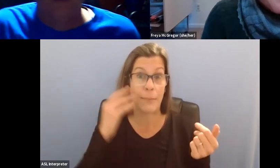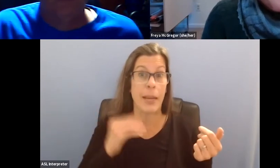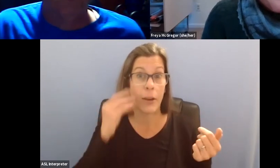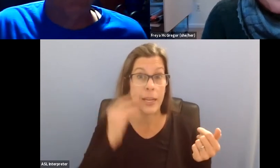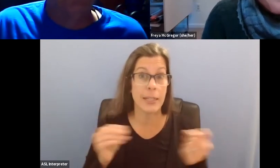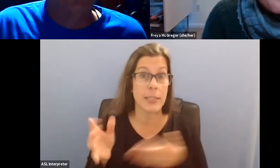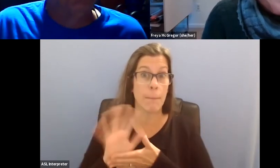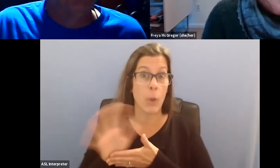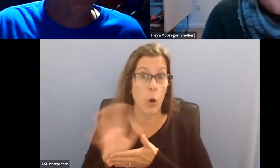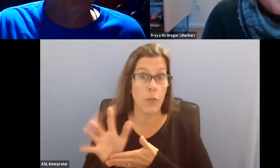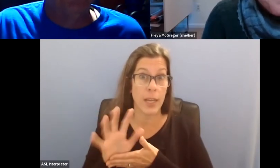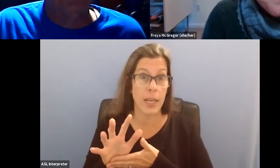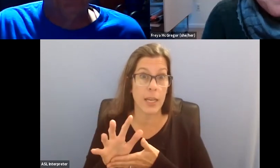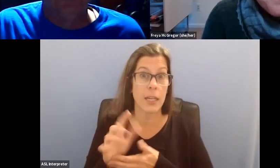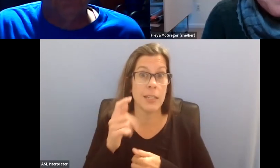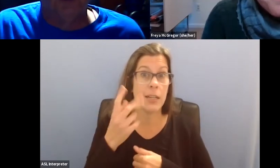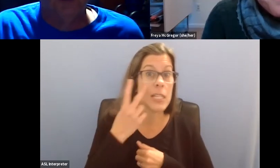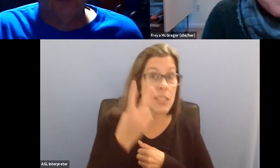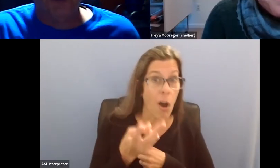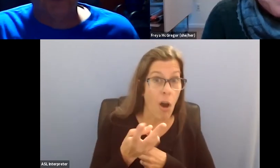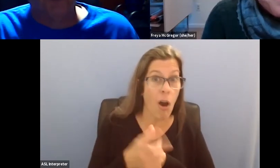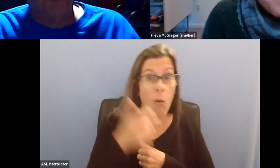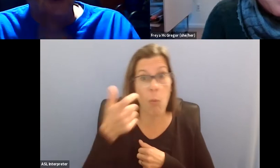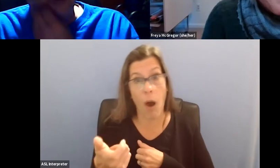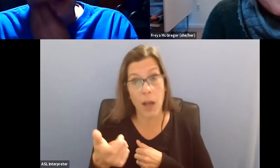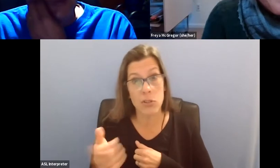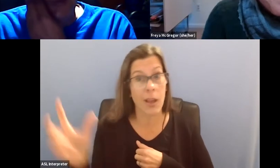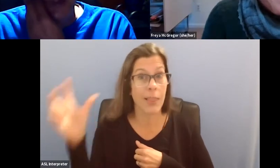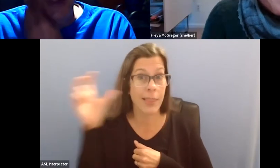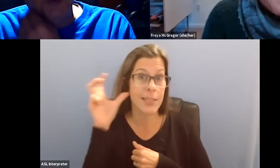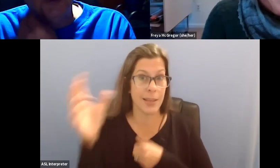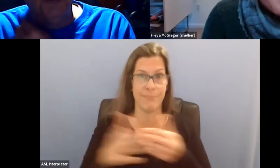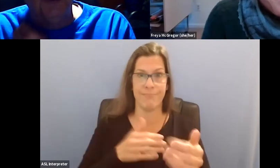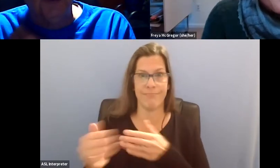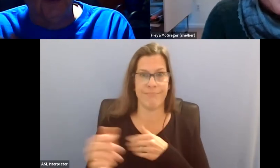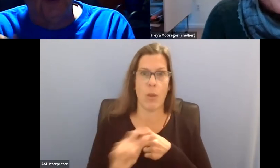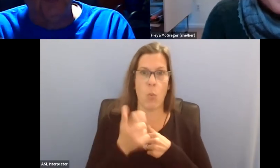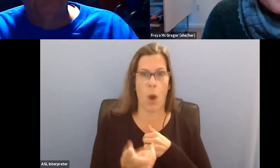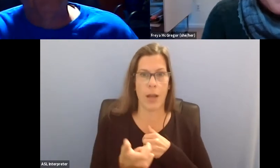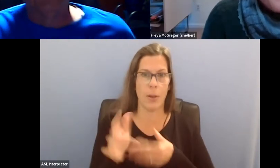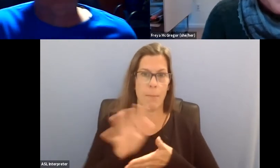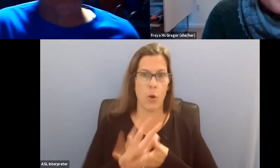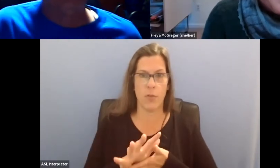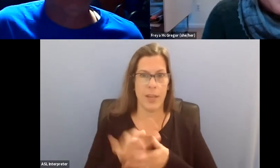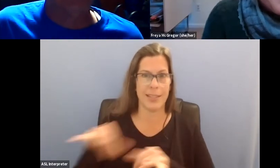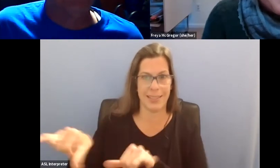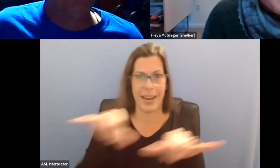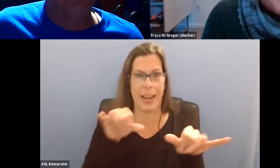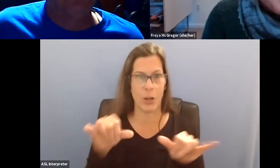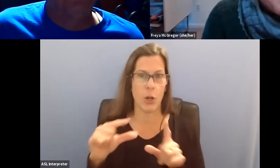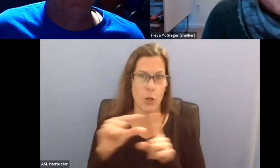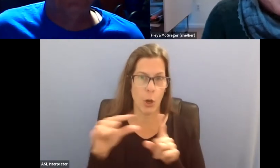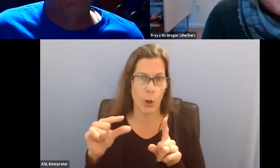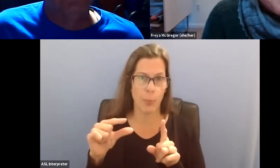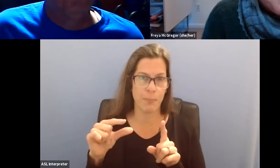night, whether you experience it visually or auditorily with audio descriptions, or by somebody sitting beside